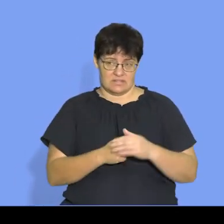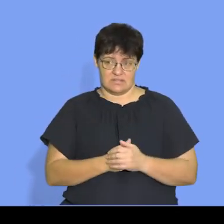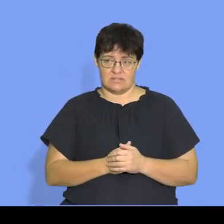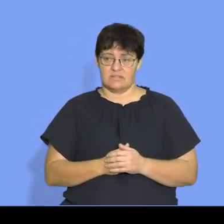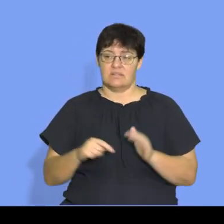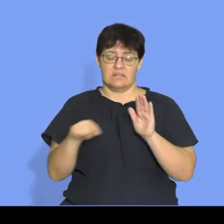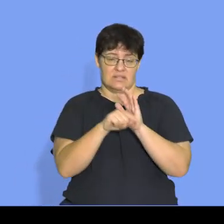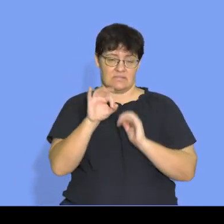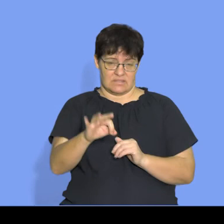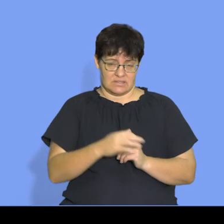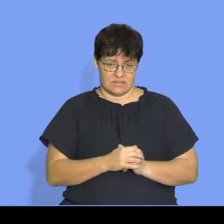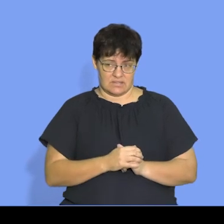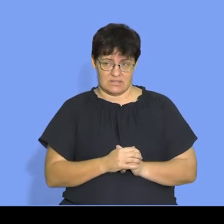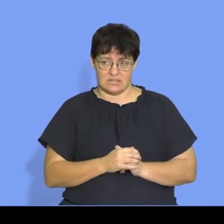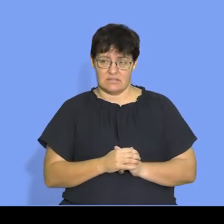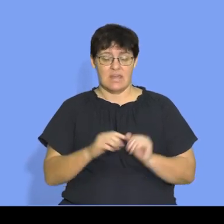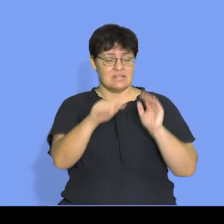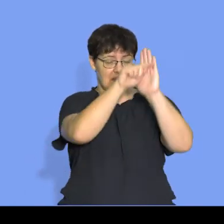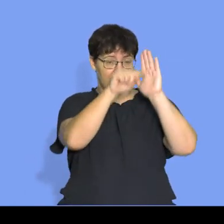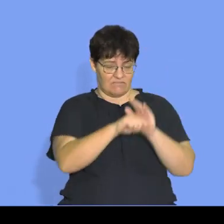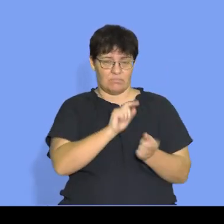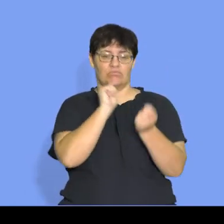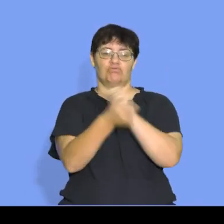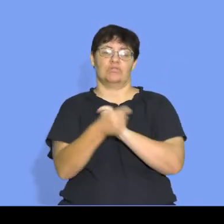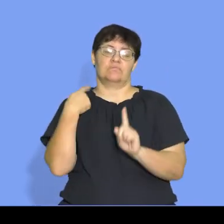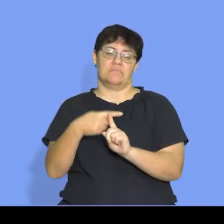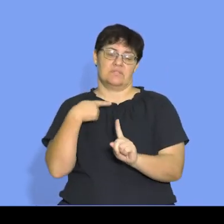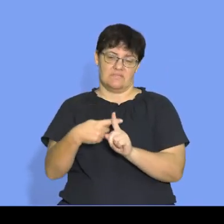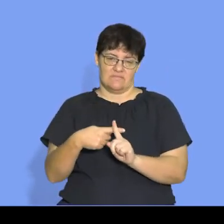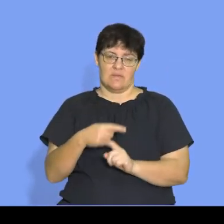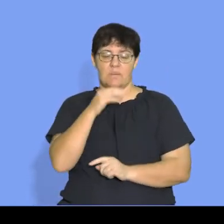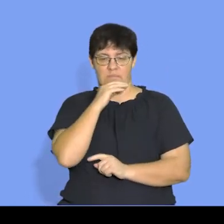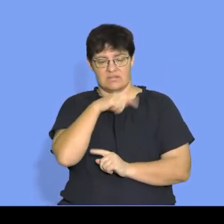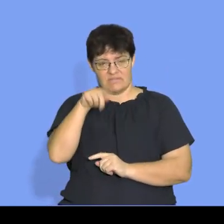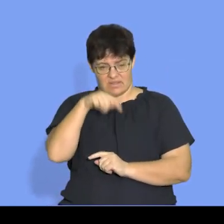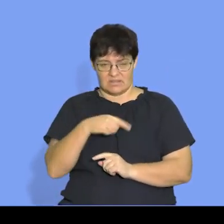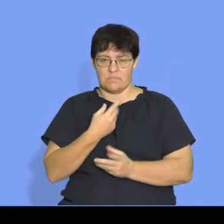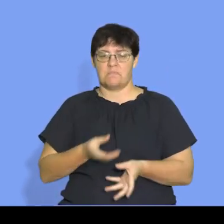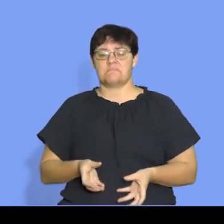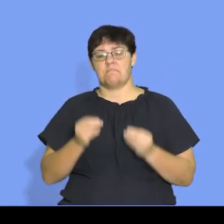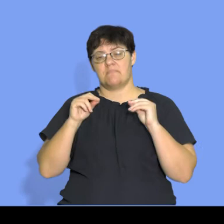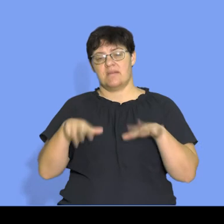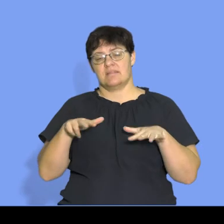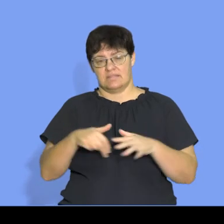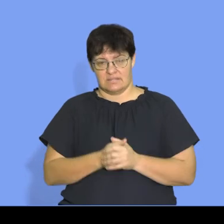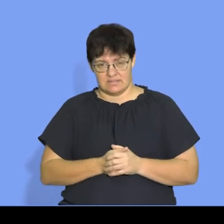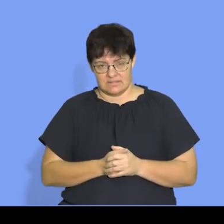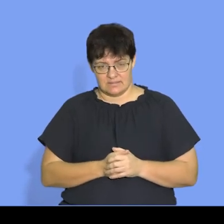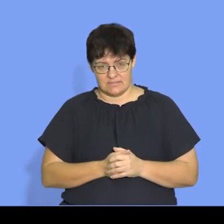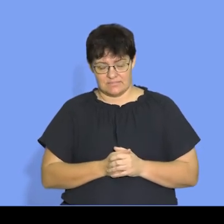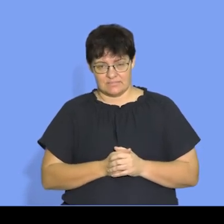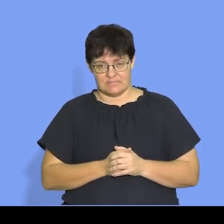negative 3. So negative and negative gave me a positive. Then you divide those two, then it will definitely give you the 18.